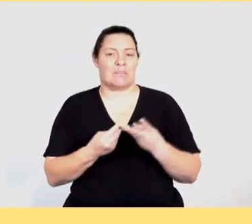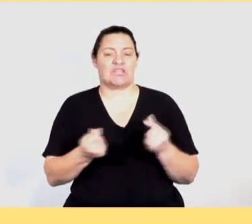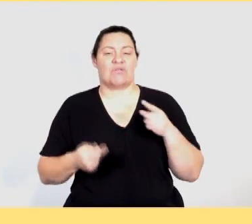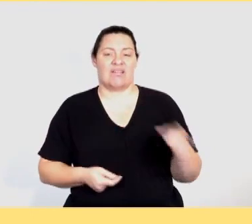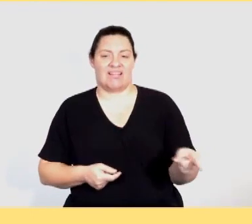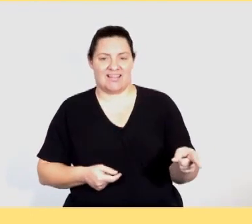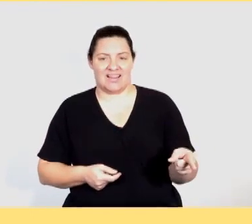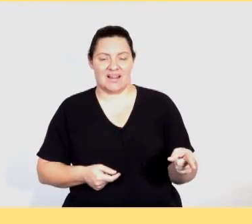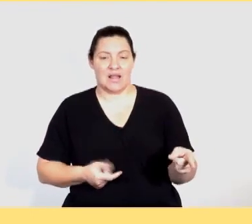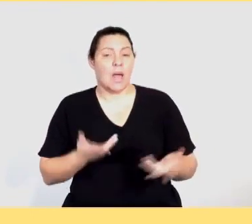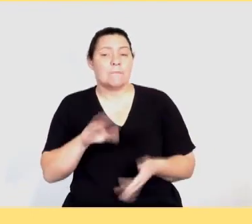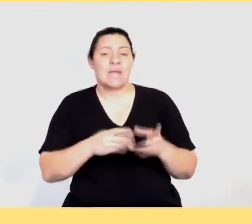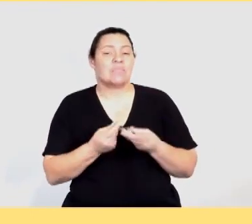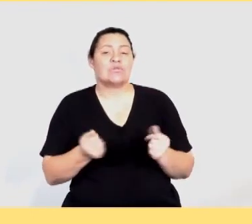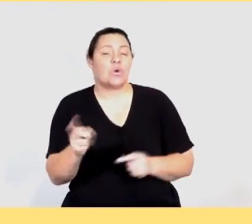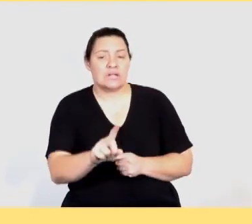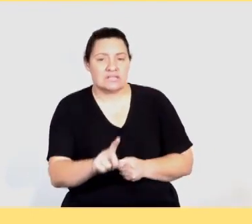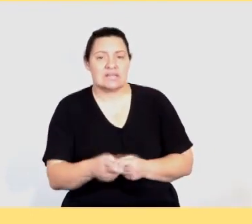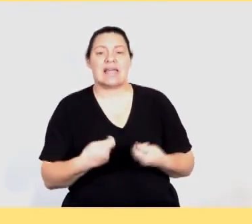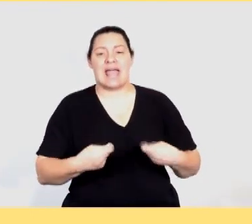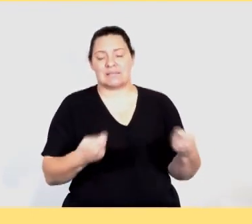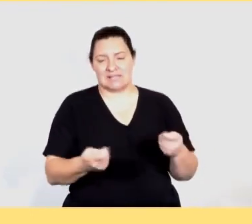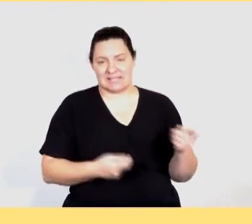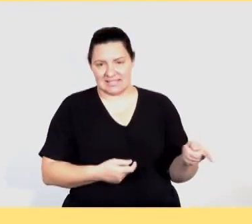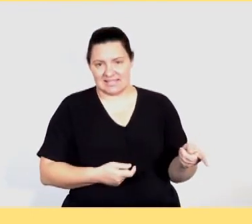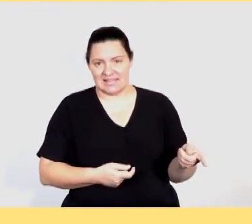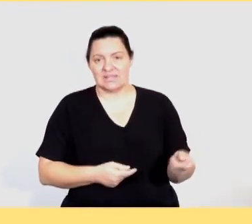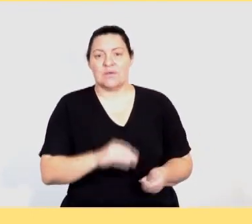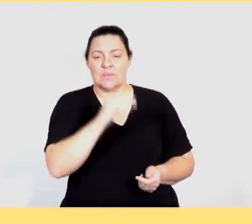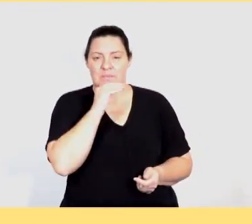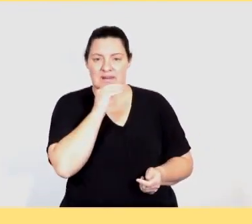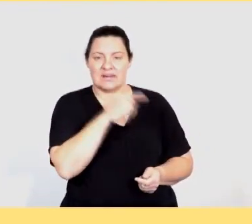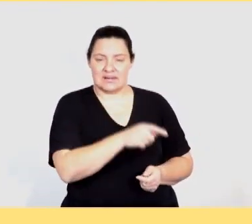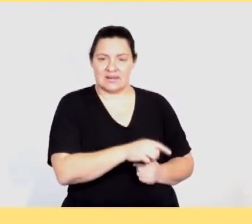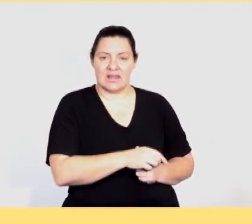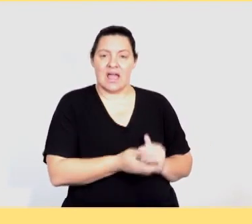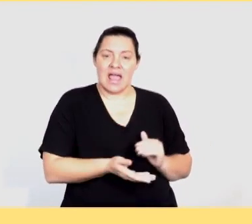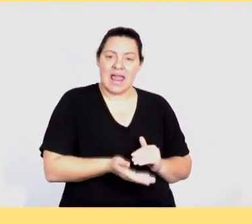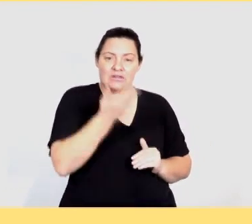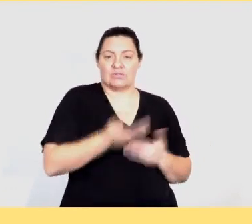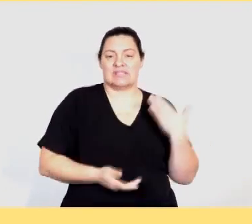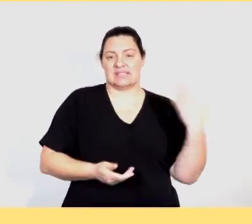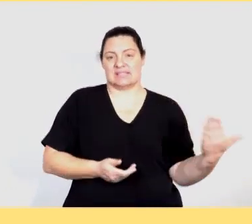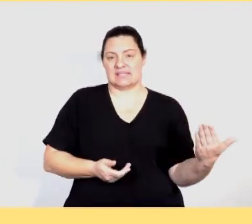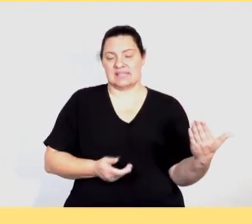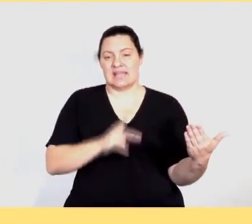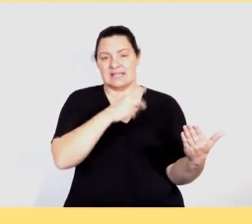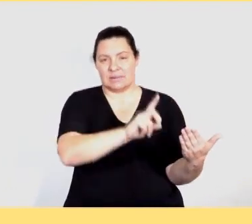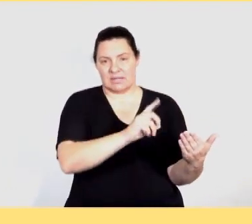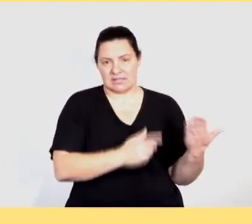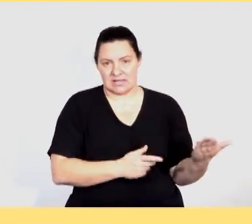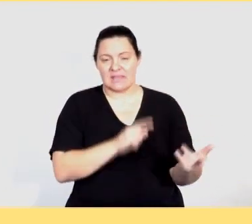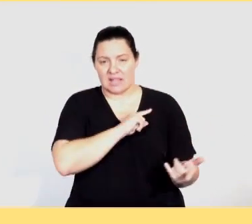packing materials. And then what is packing materials? It is an expense. So it means it will now increase on the debit side as